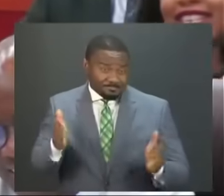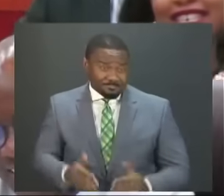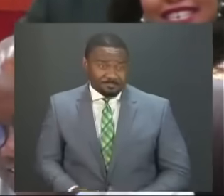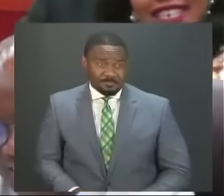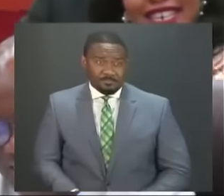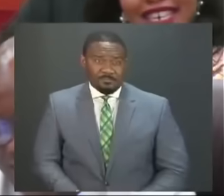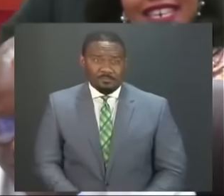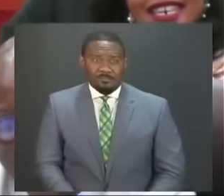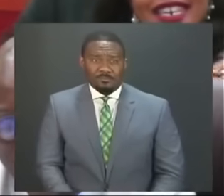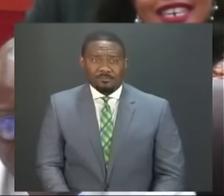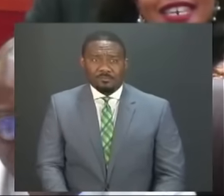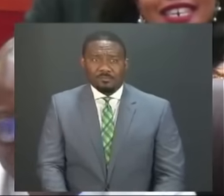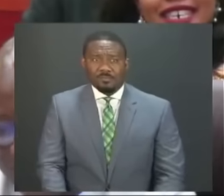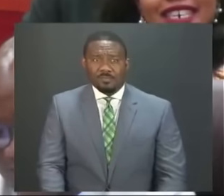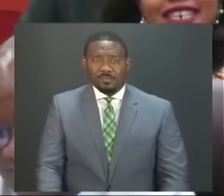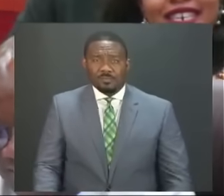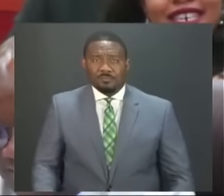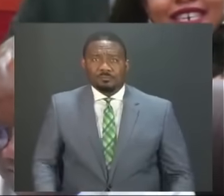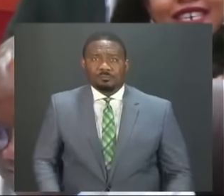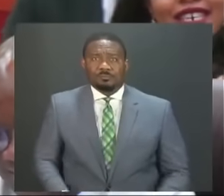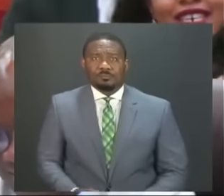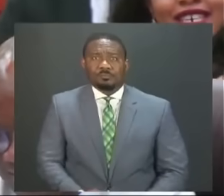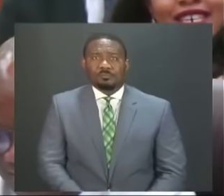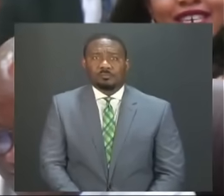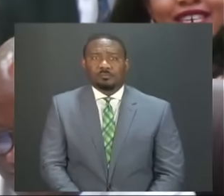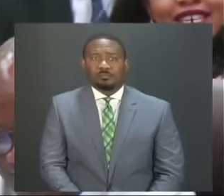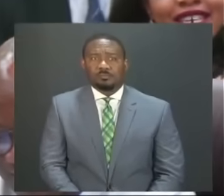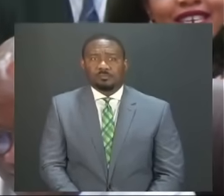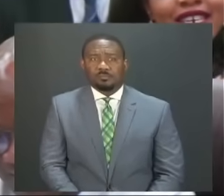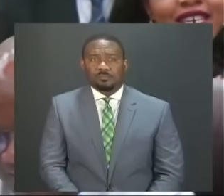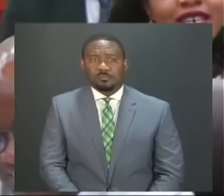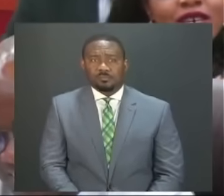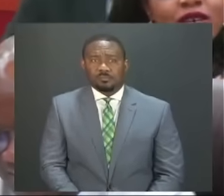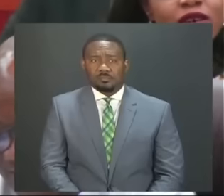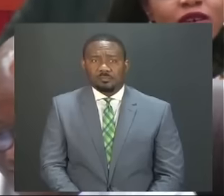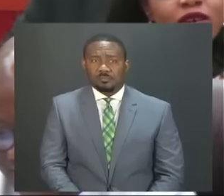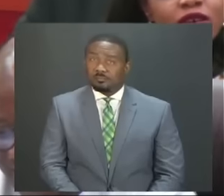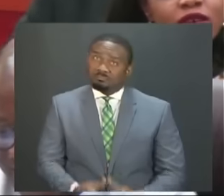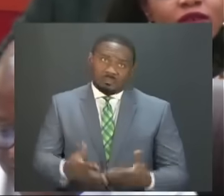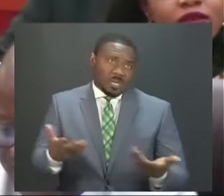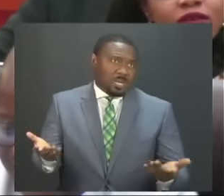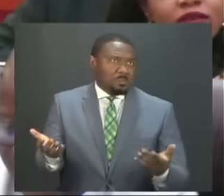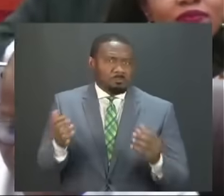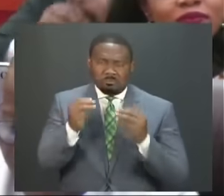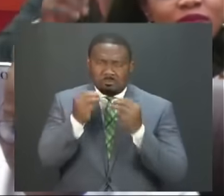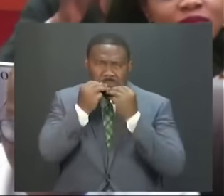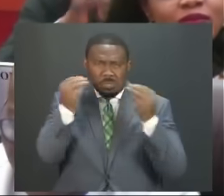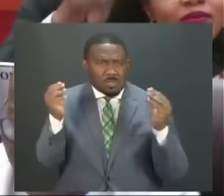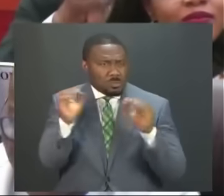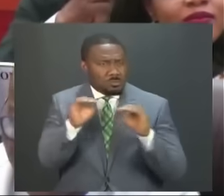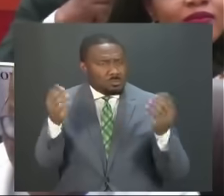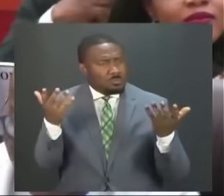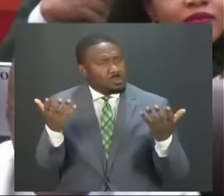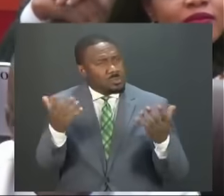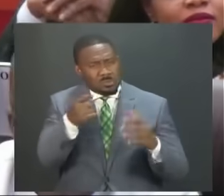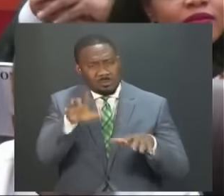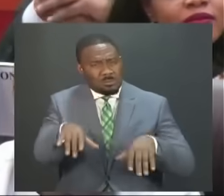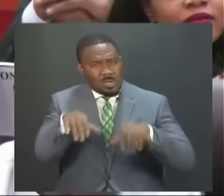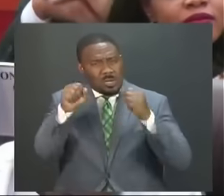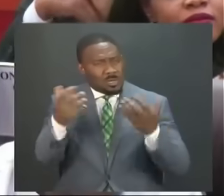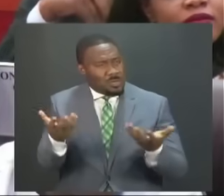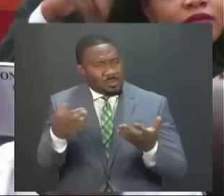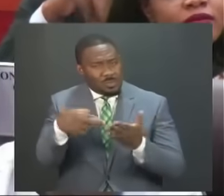On that note, Mr. Speaker, so long as there's no motion before you, just move forward. Let's adopt the